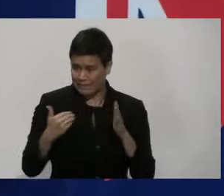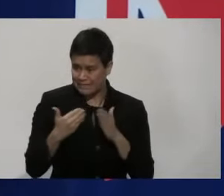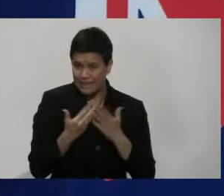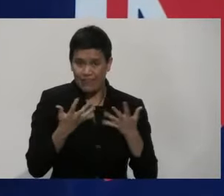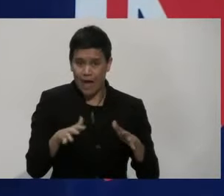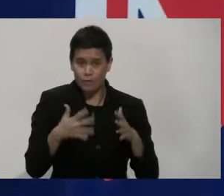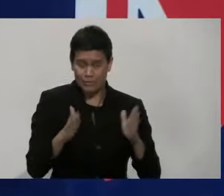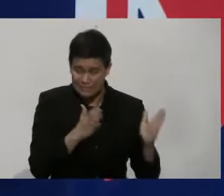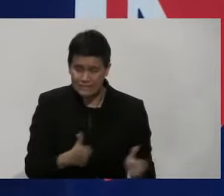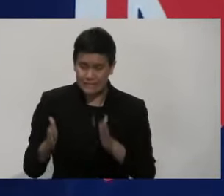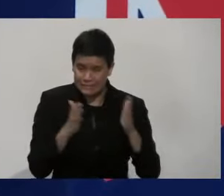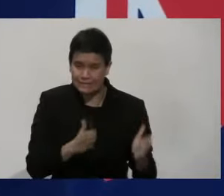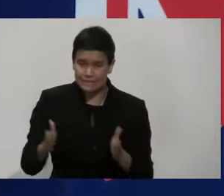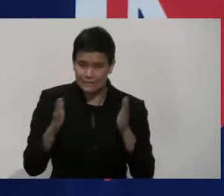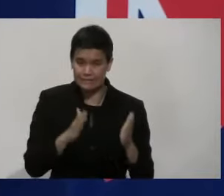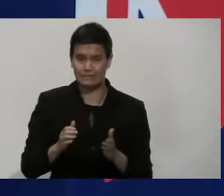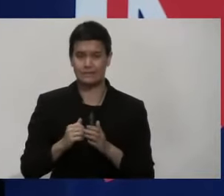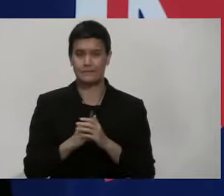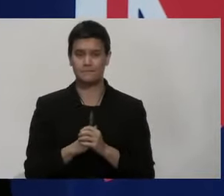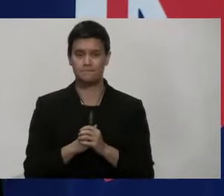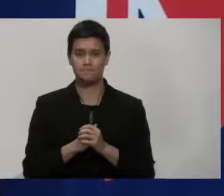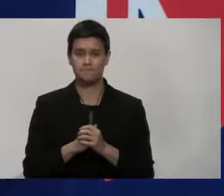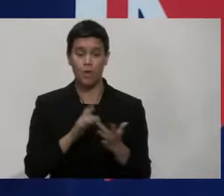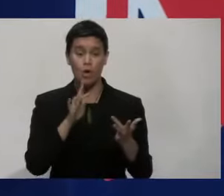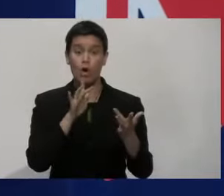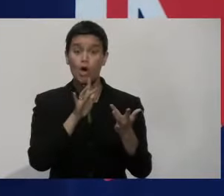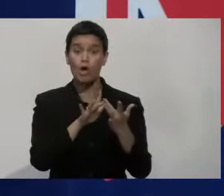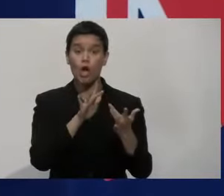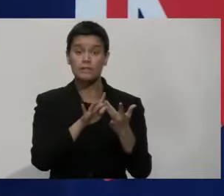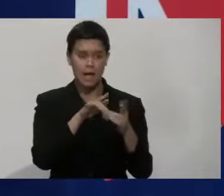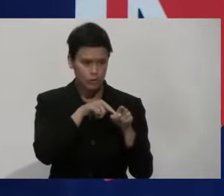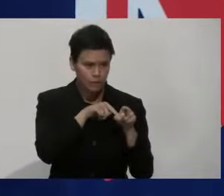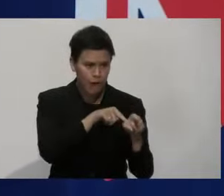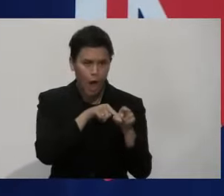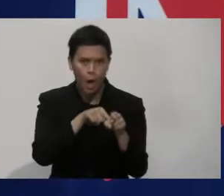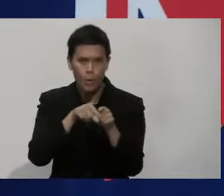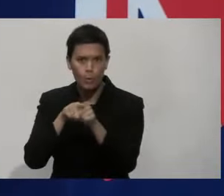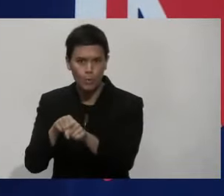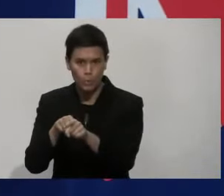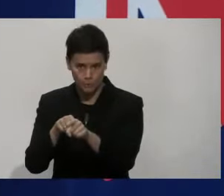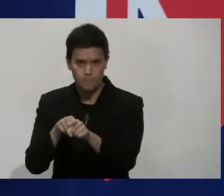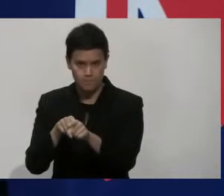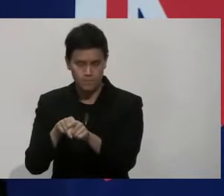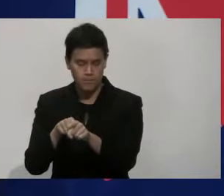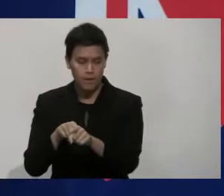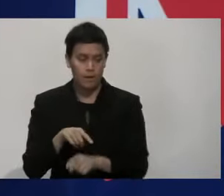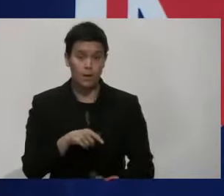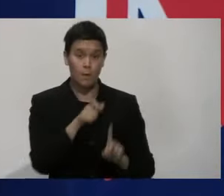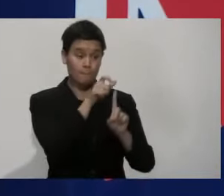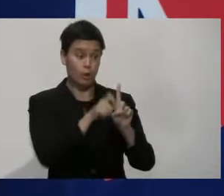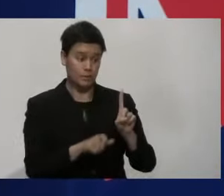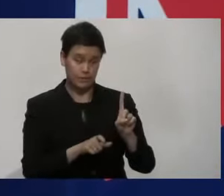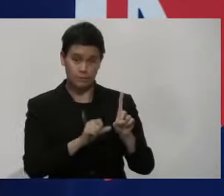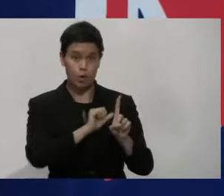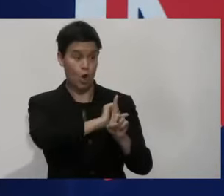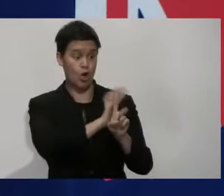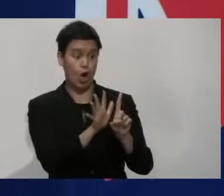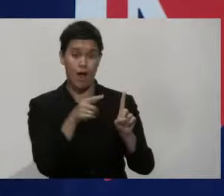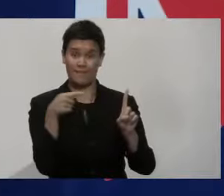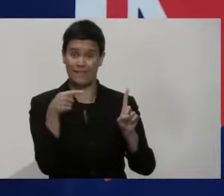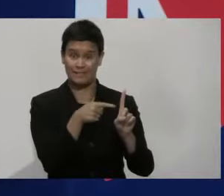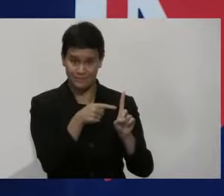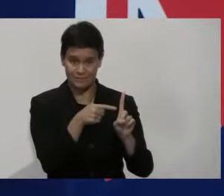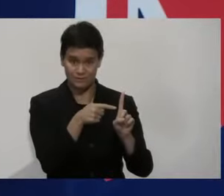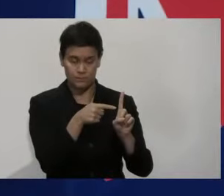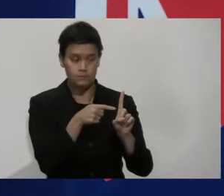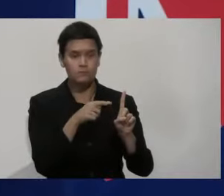contact tracing, where we find all the people someone with COVID-19 might have come into contact with, we have reached the gold standard of